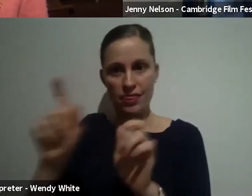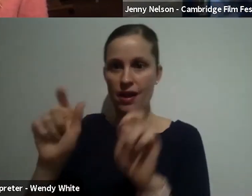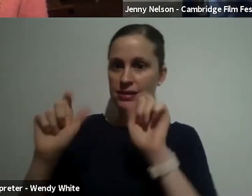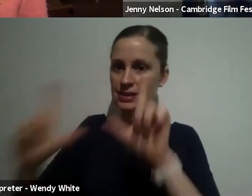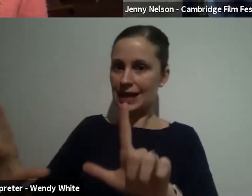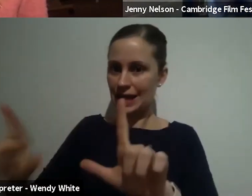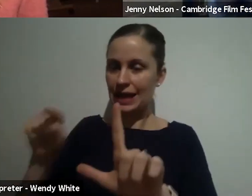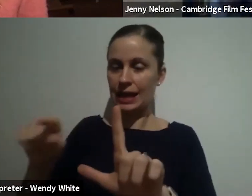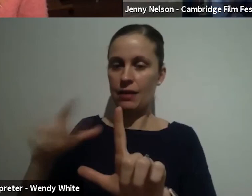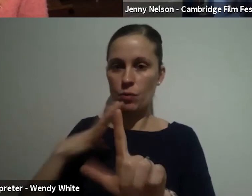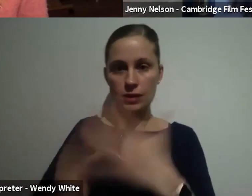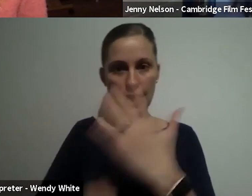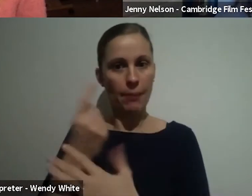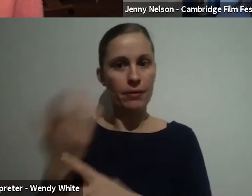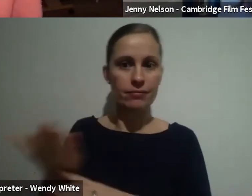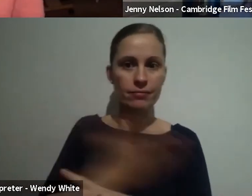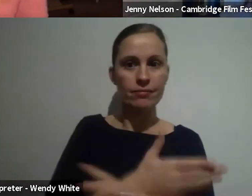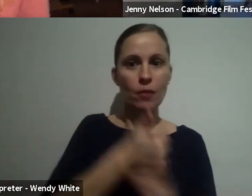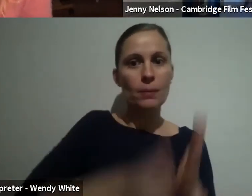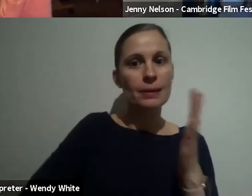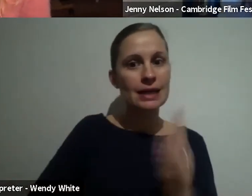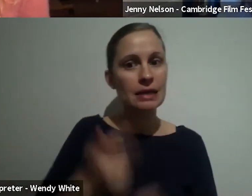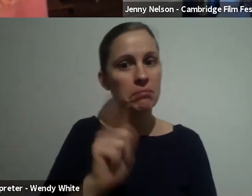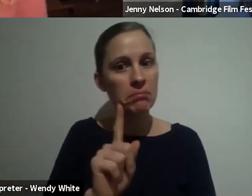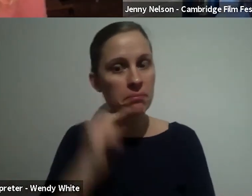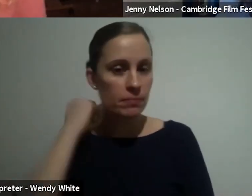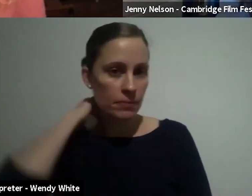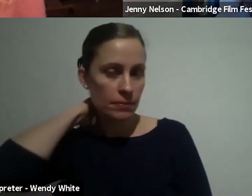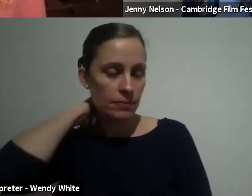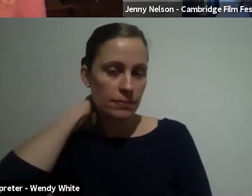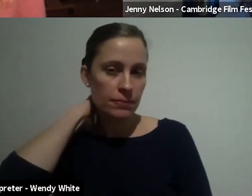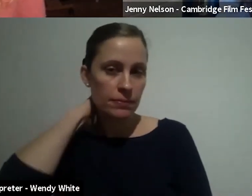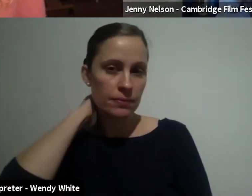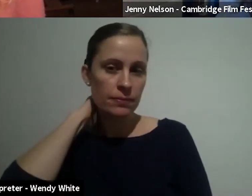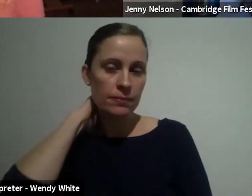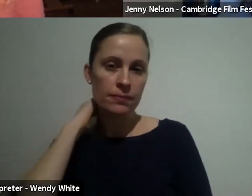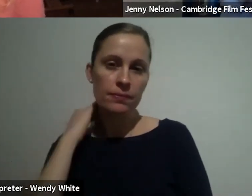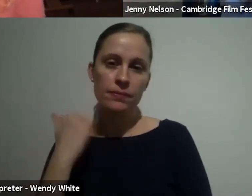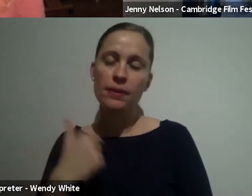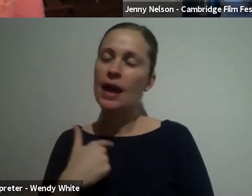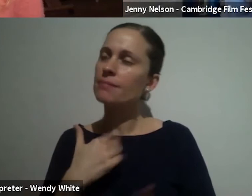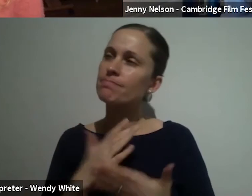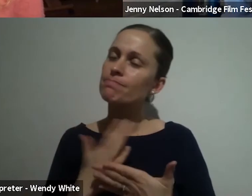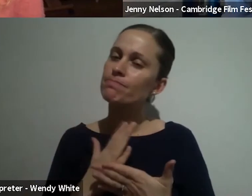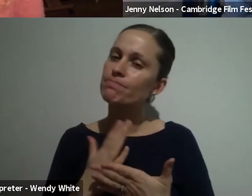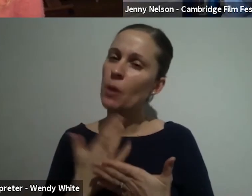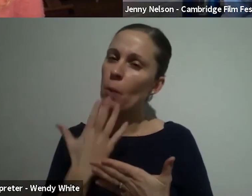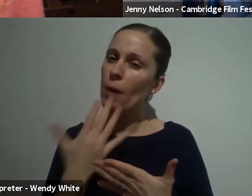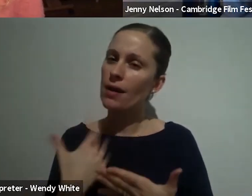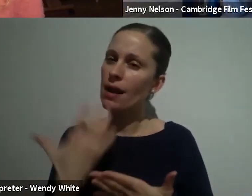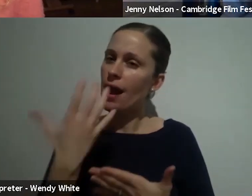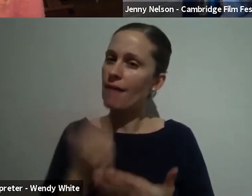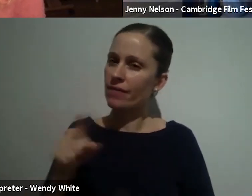the beginning to have that scene? Well, I really don't know when I had the idea, but in the